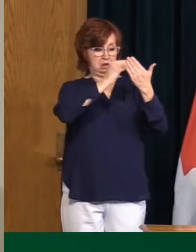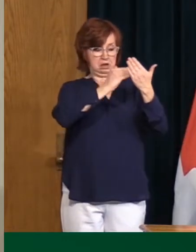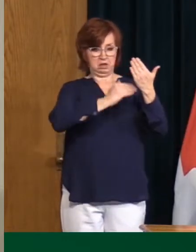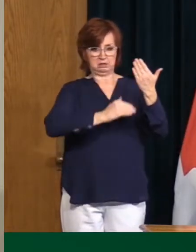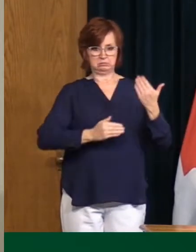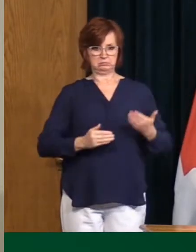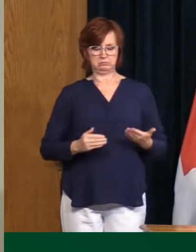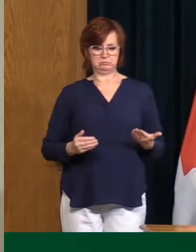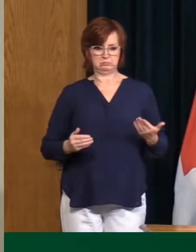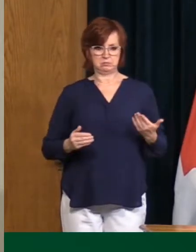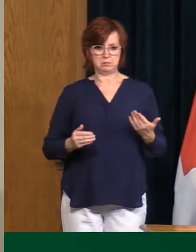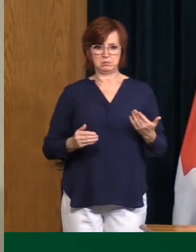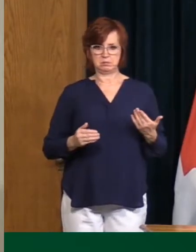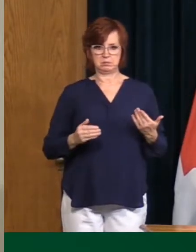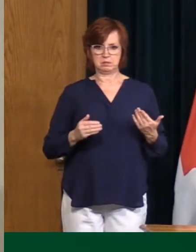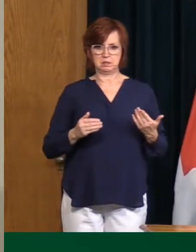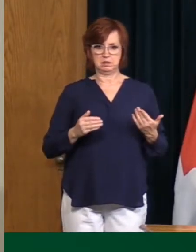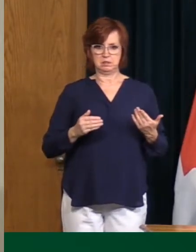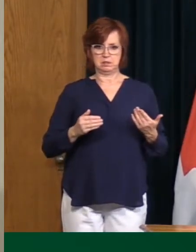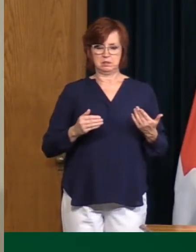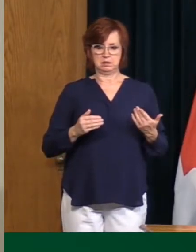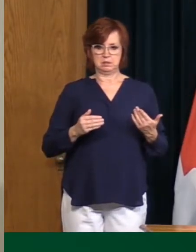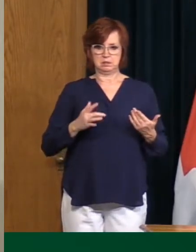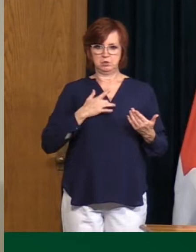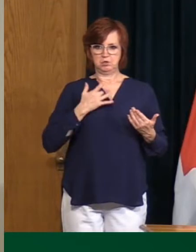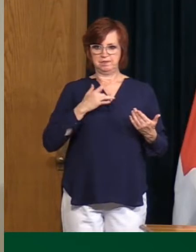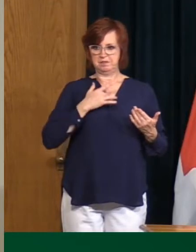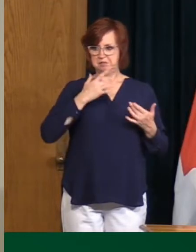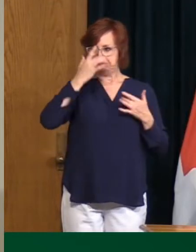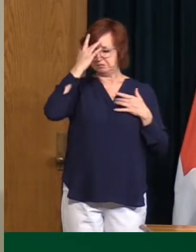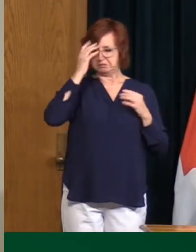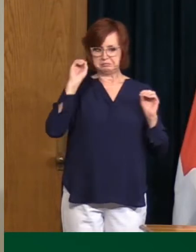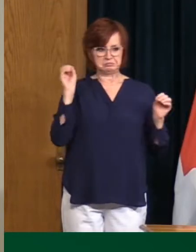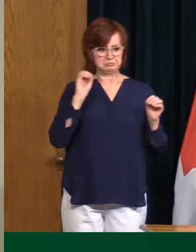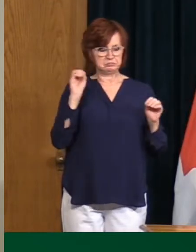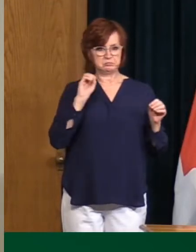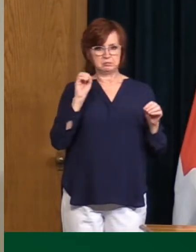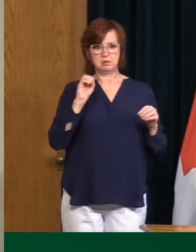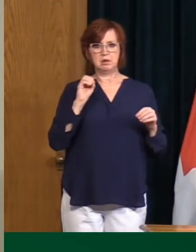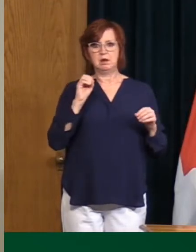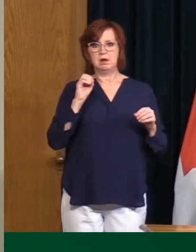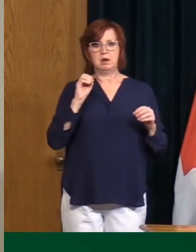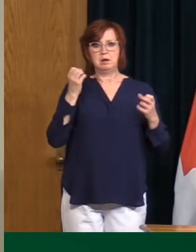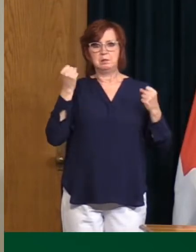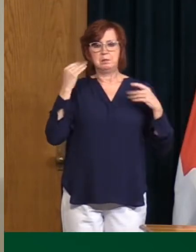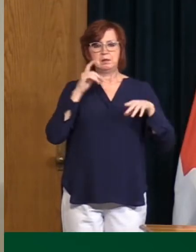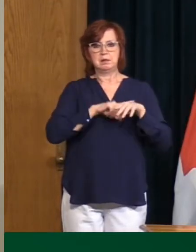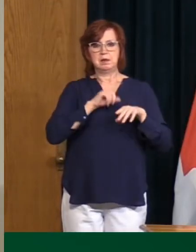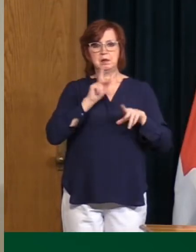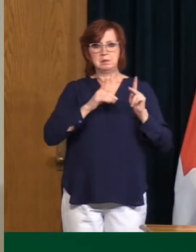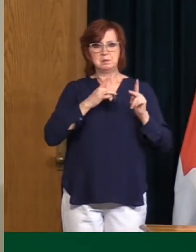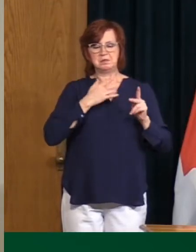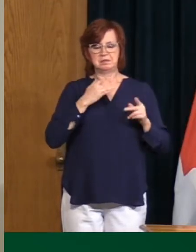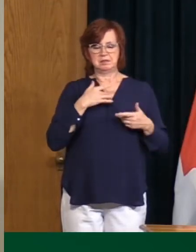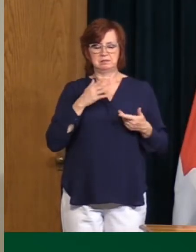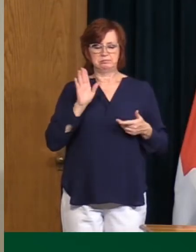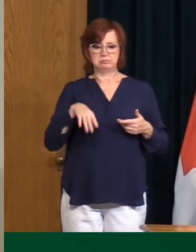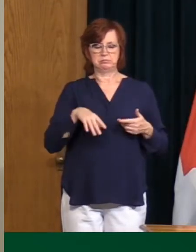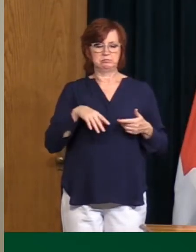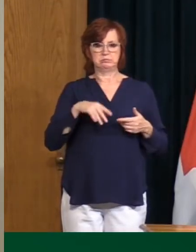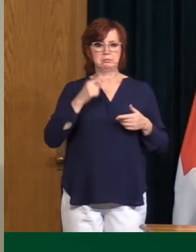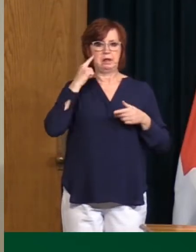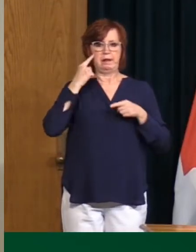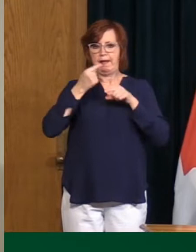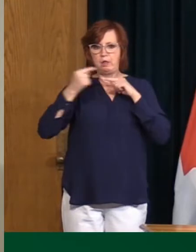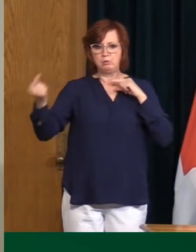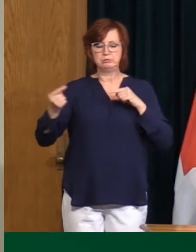most people will not think twice about that, and they'll just think, well, it's maybe just something, a virus I've caught over the summer. But if